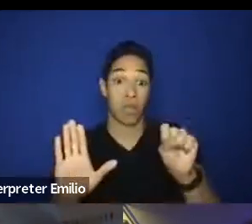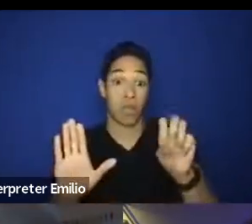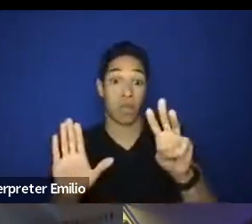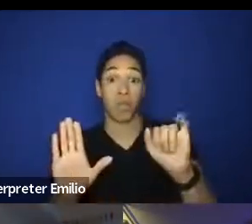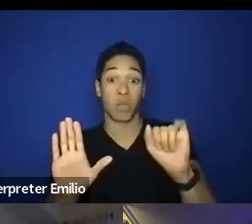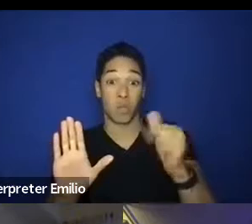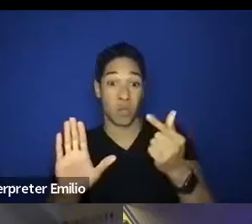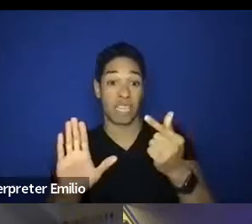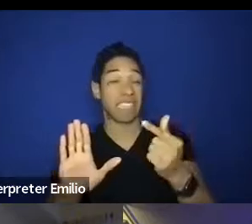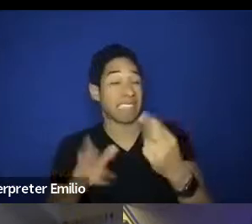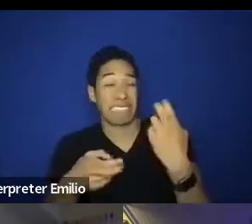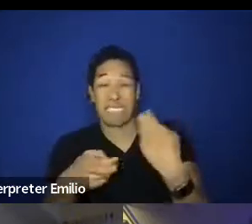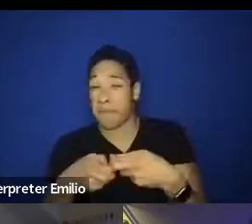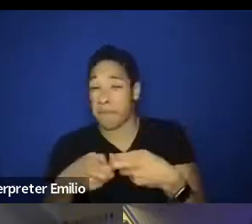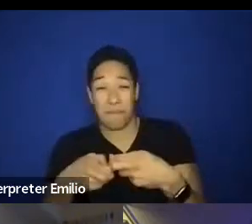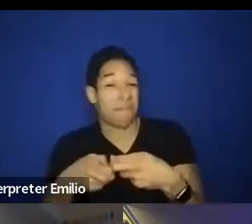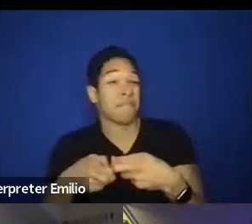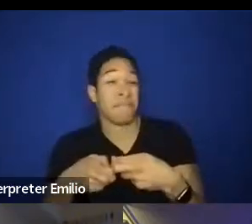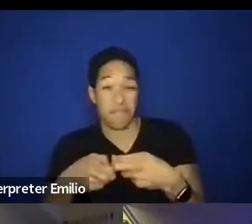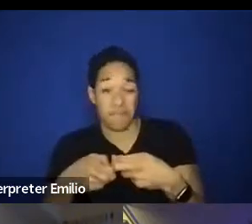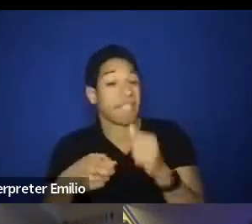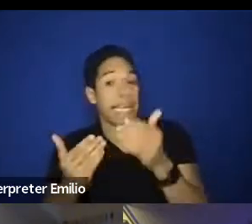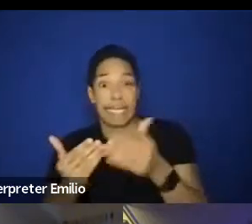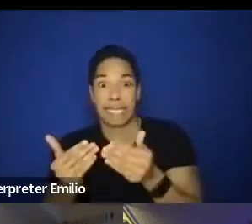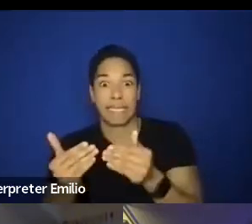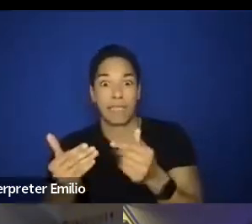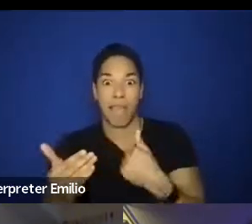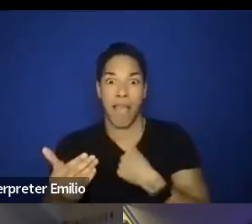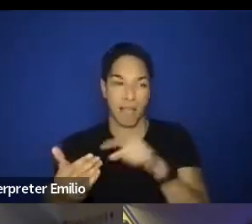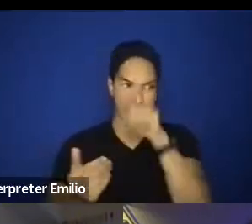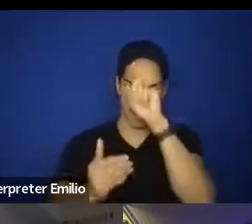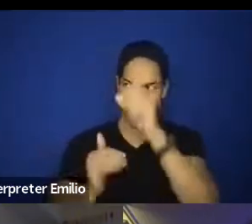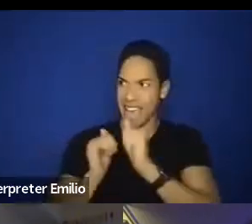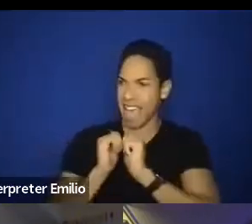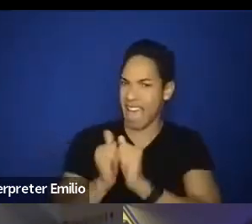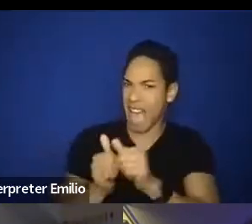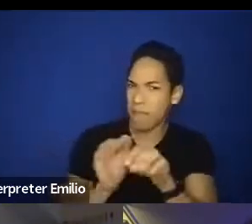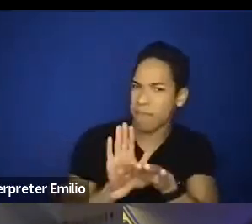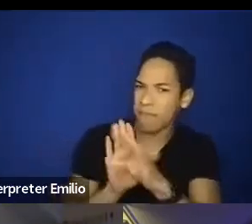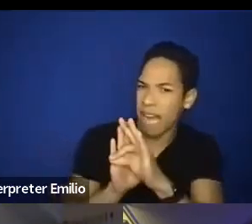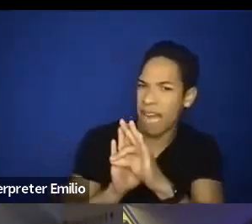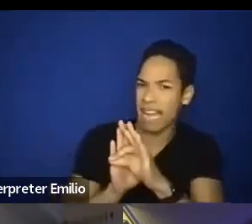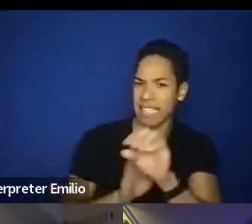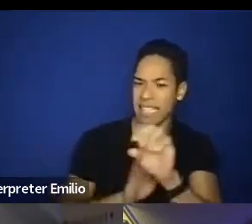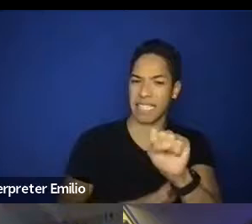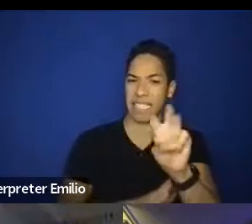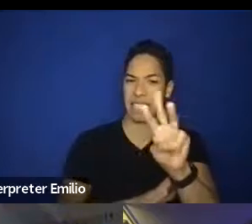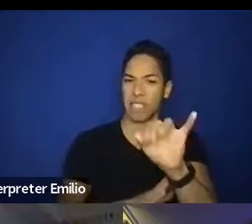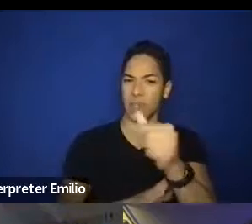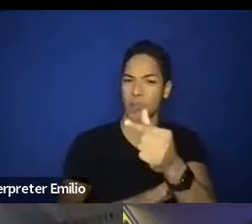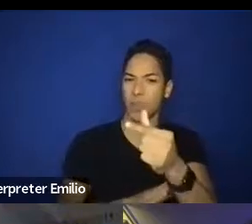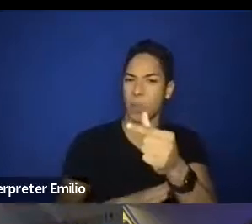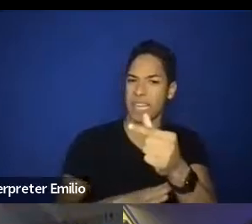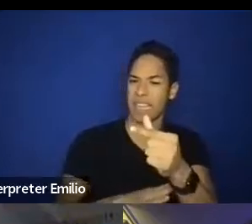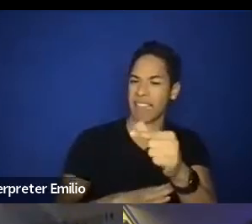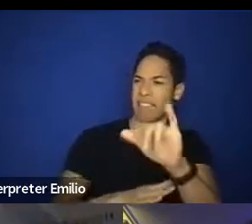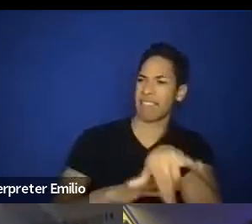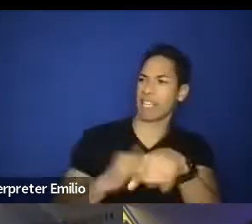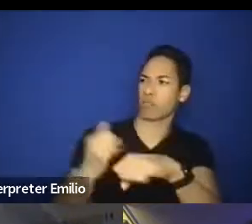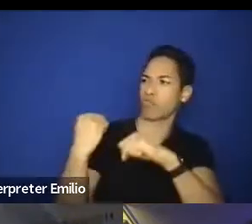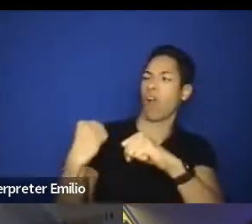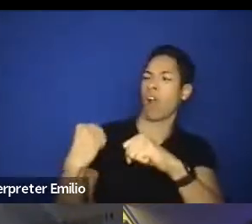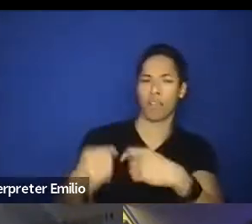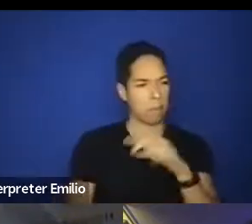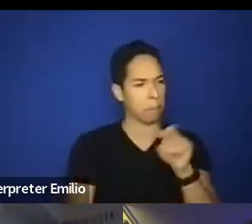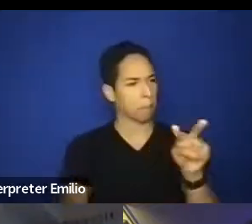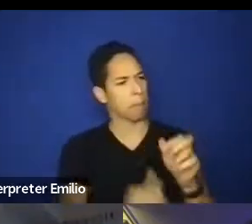is tough. And they're like, how do we find a swing that's strong? I said, well, how do all of